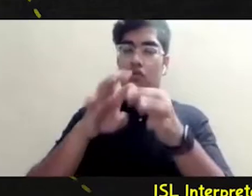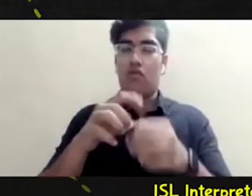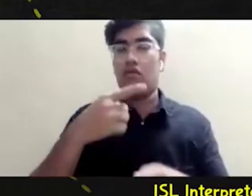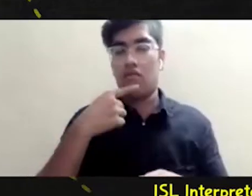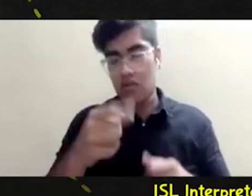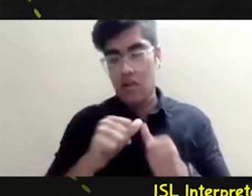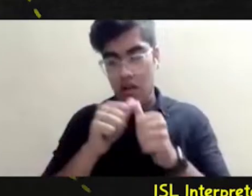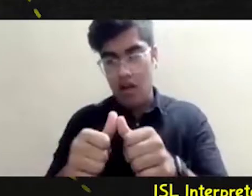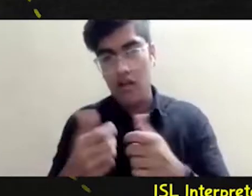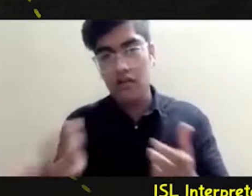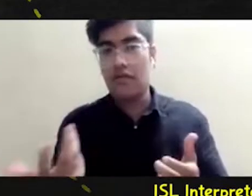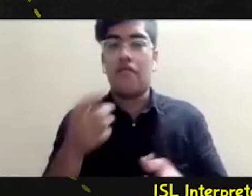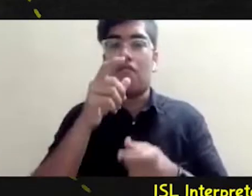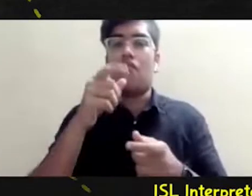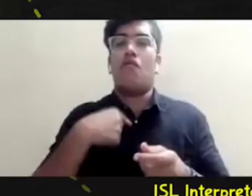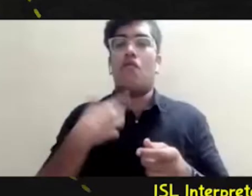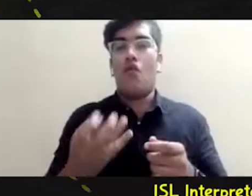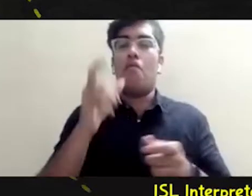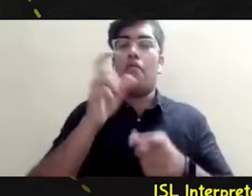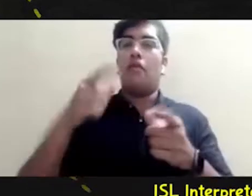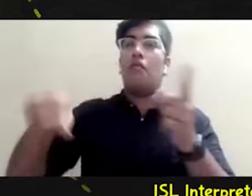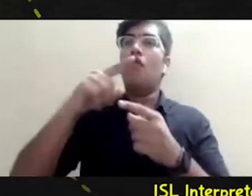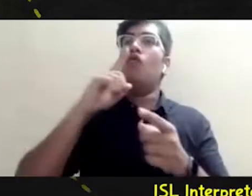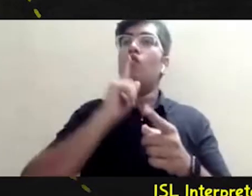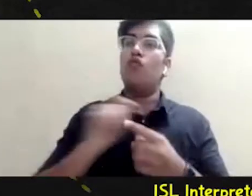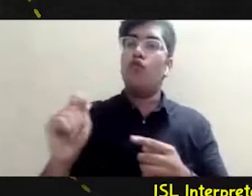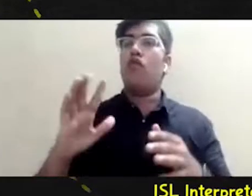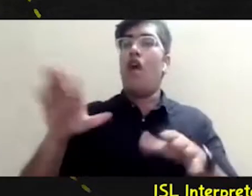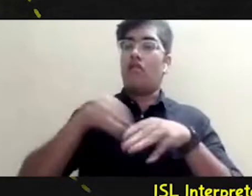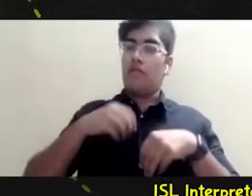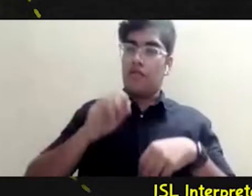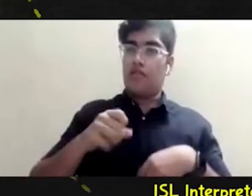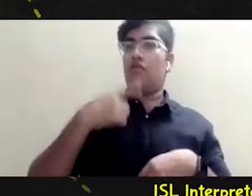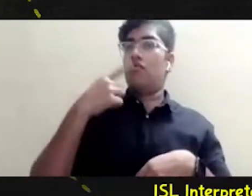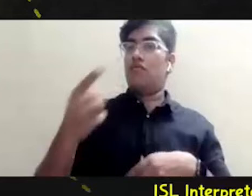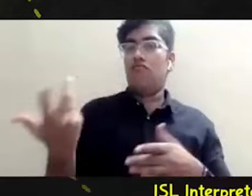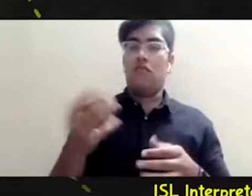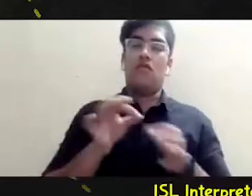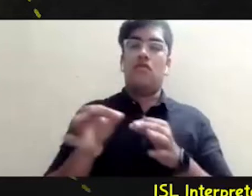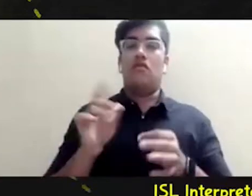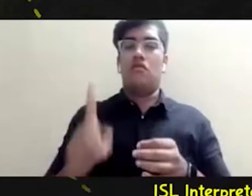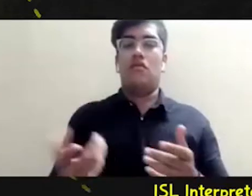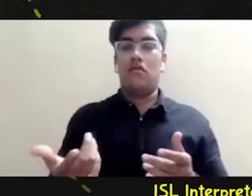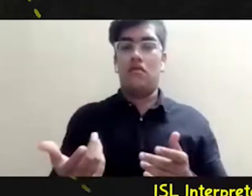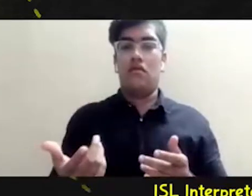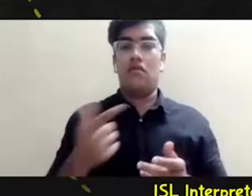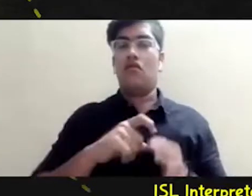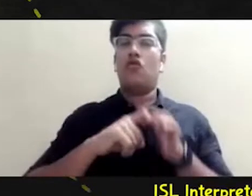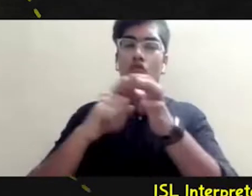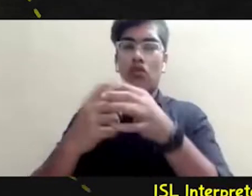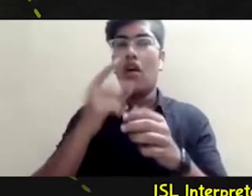there are so many LGBT people in India. Okay, there are so many LGBT people in India, but what do you do with that data, right? It's not helping anybody unless you're using